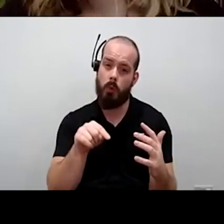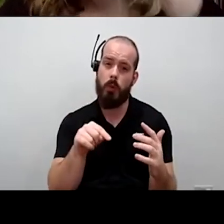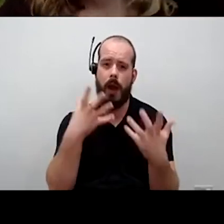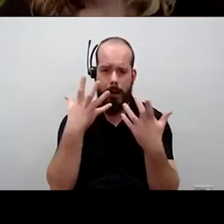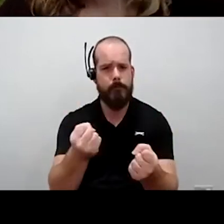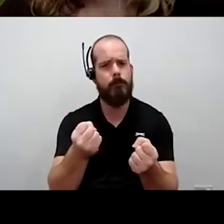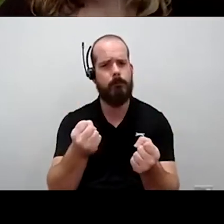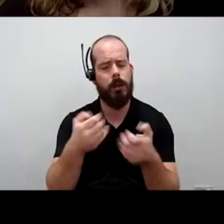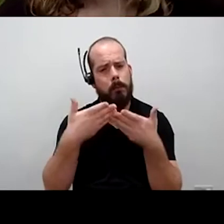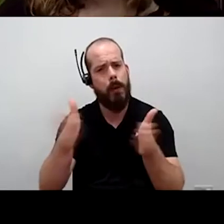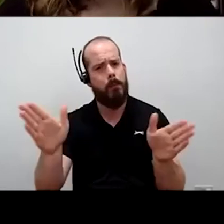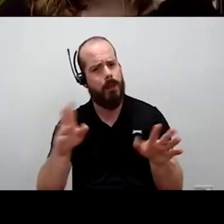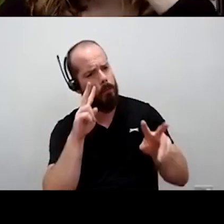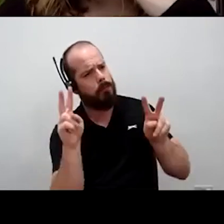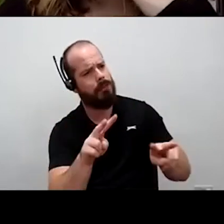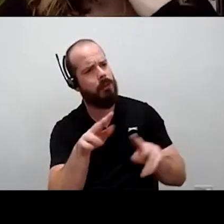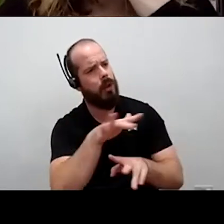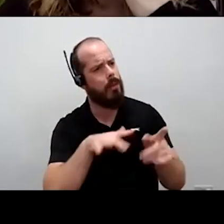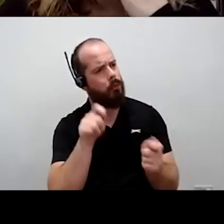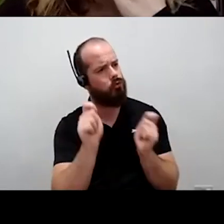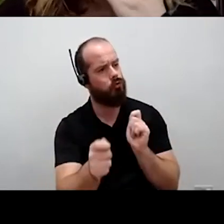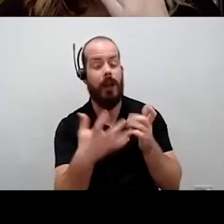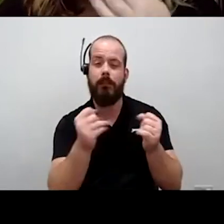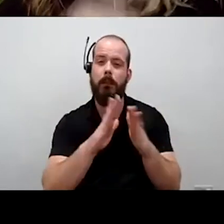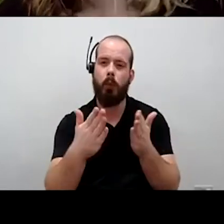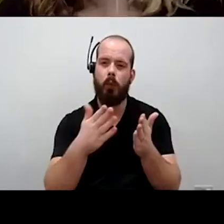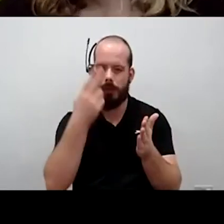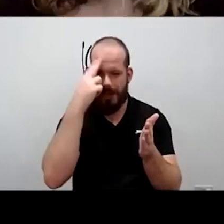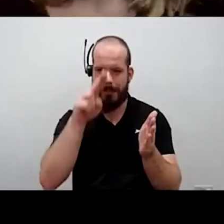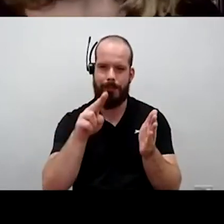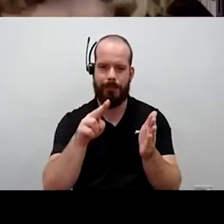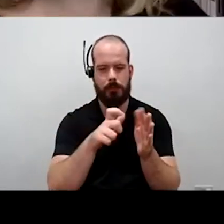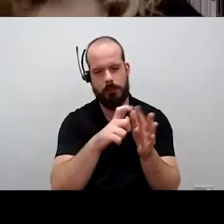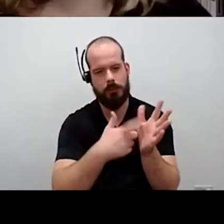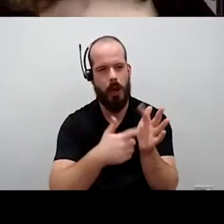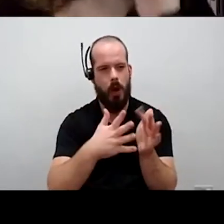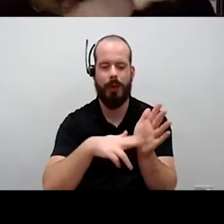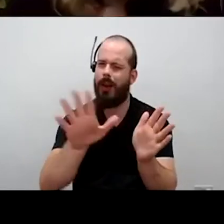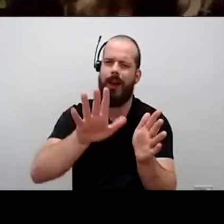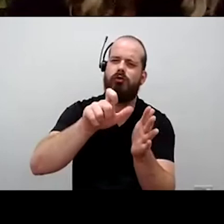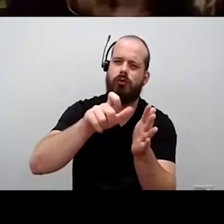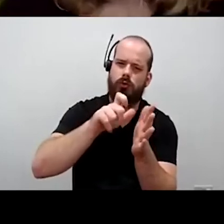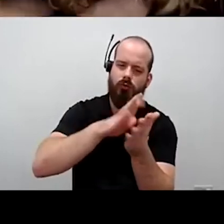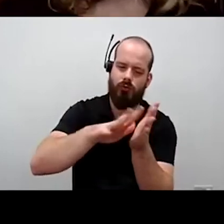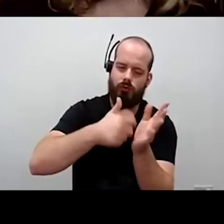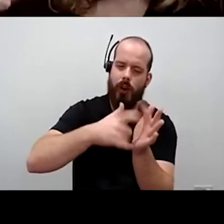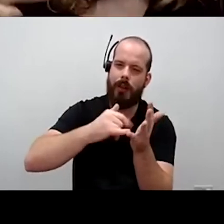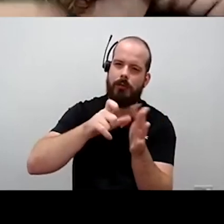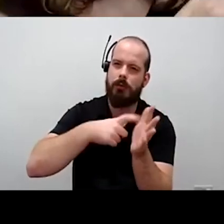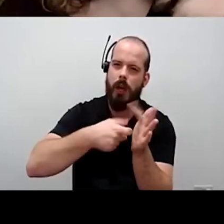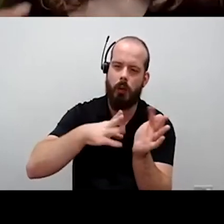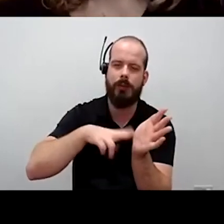well. It's a great book on that by a guy called Darwin, not Charles, James Hamlin, about